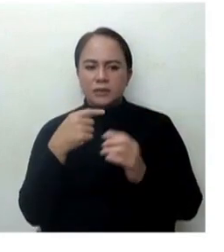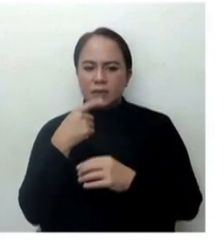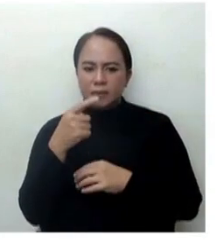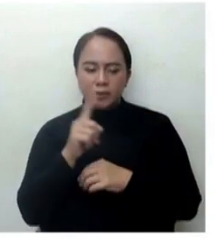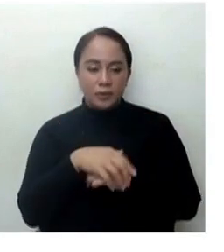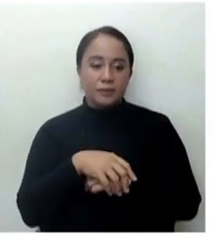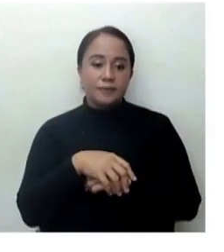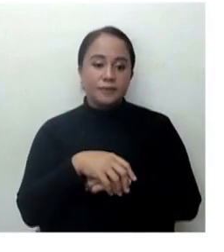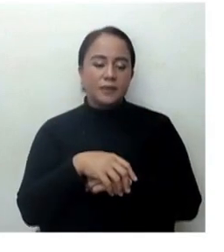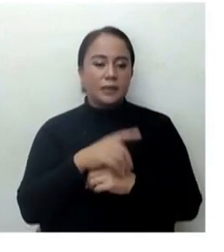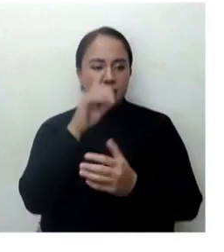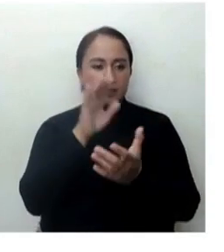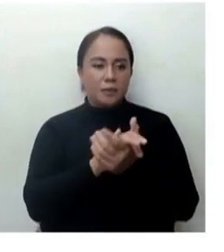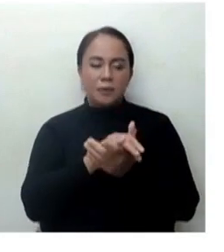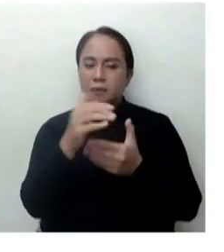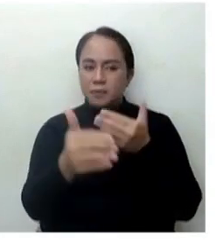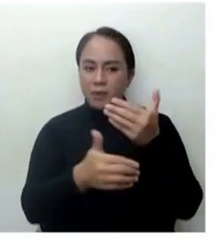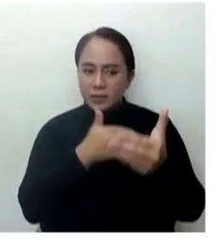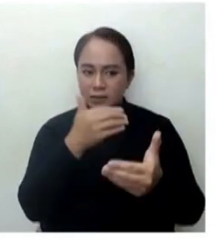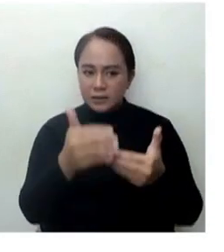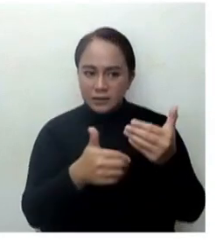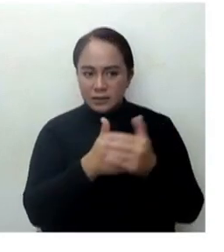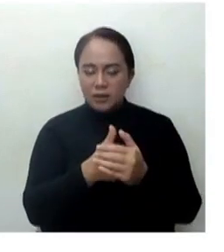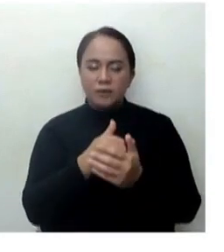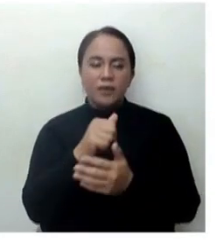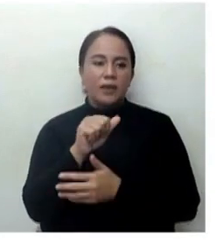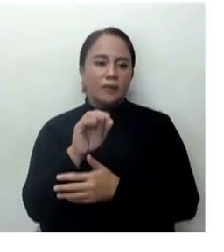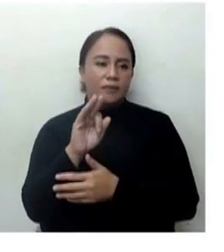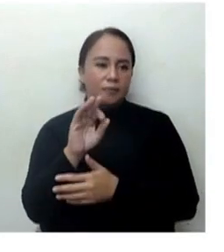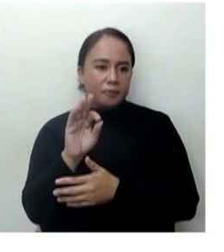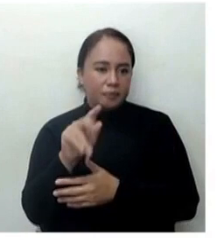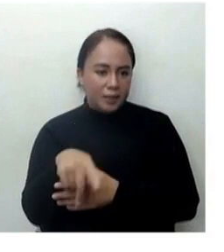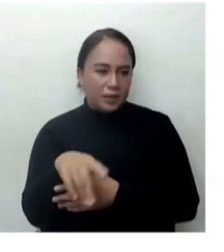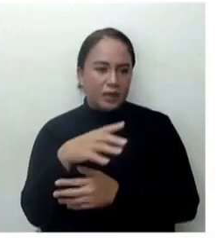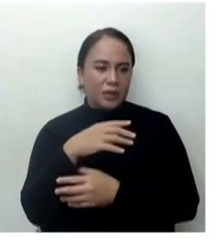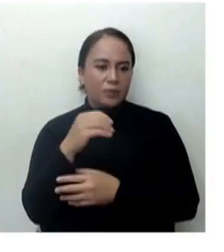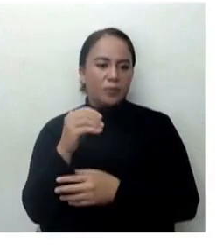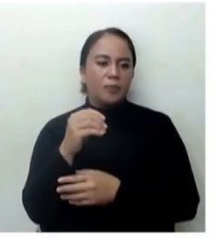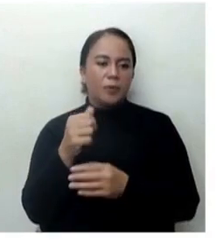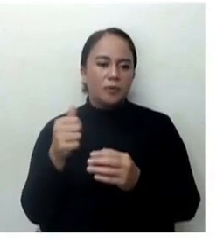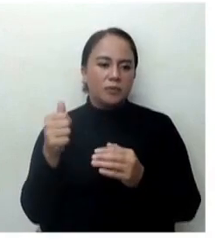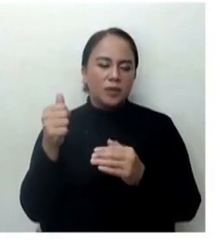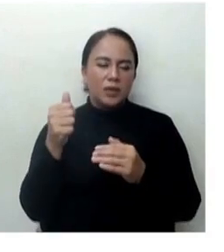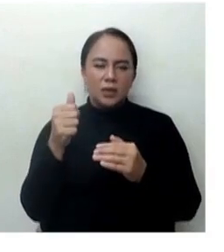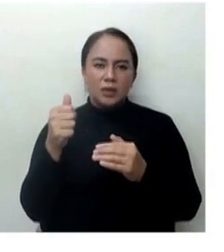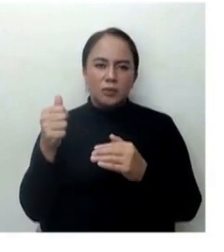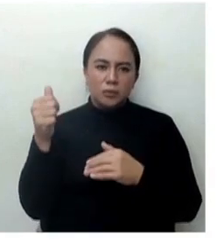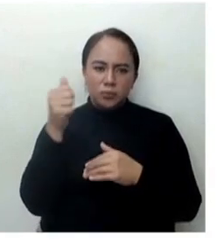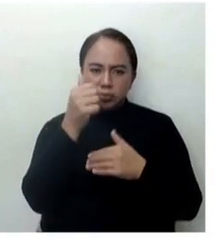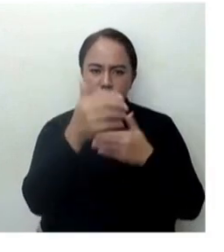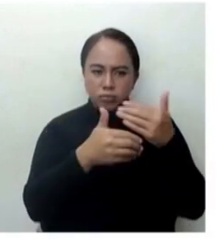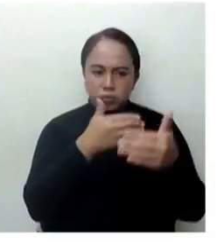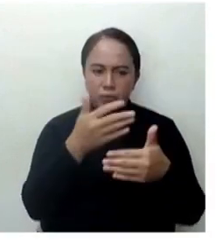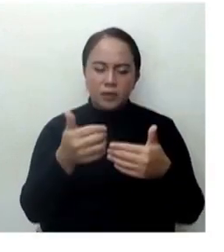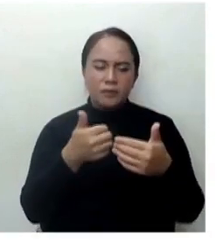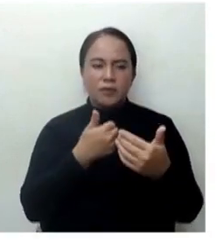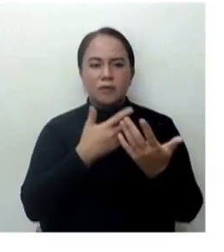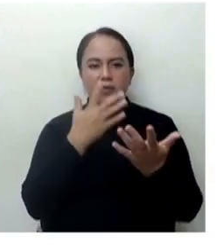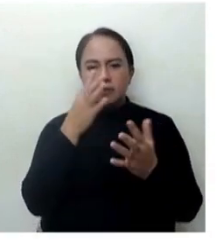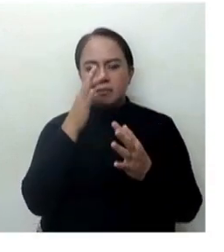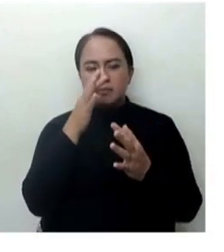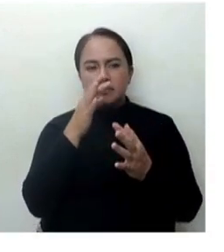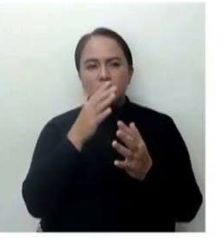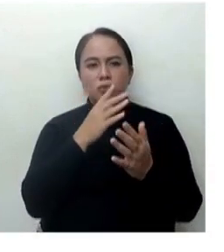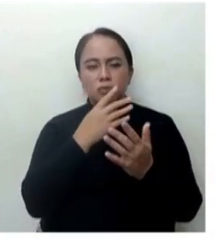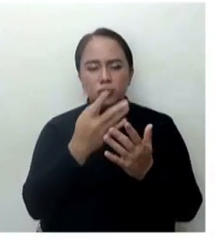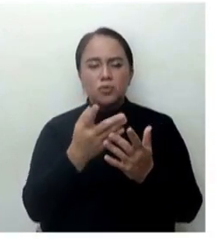they believe the processes, the AFP, the processes were above board and that the AFP acted in good faith in the